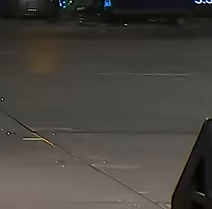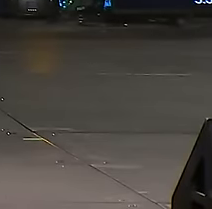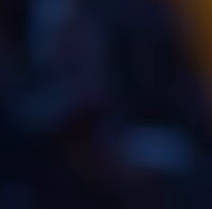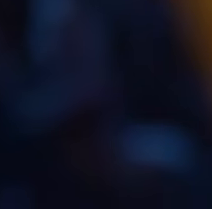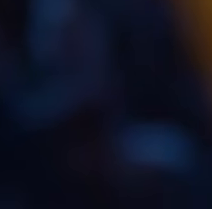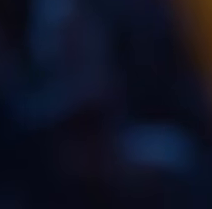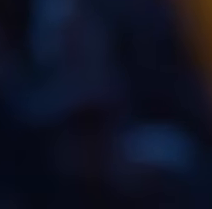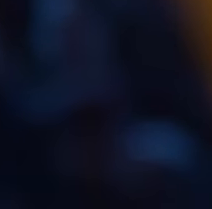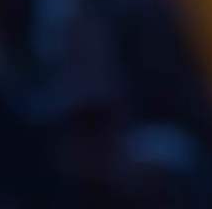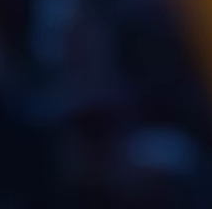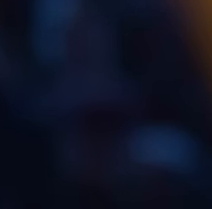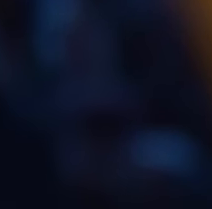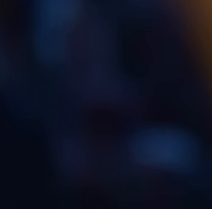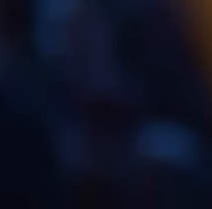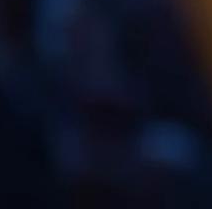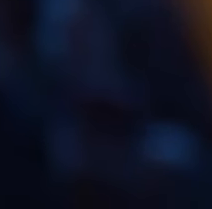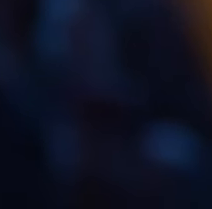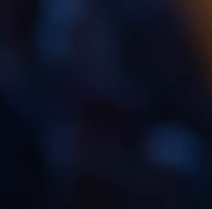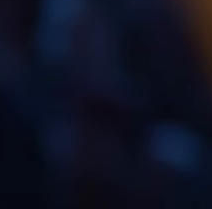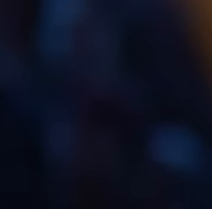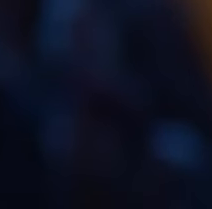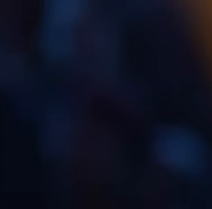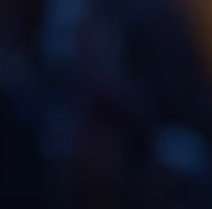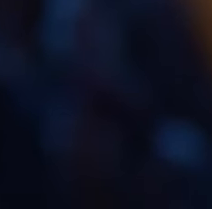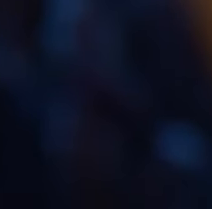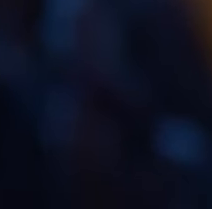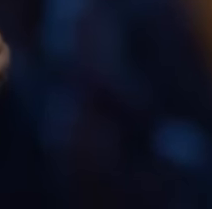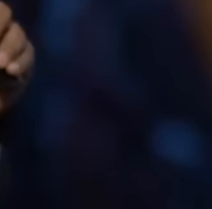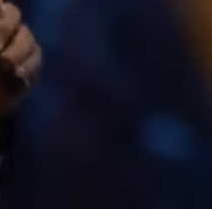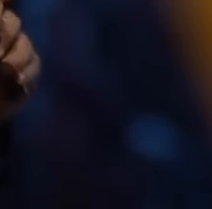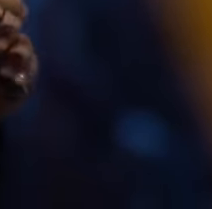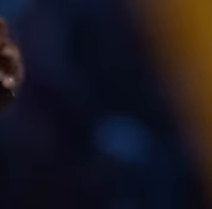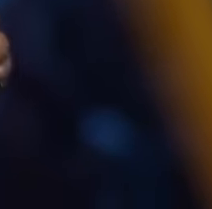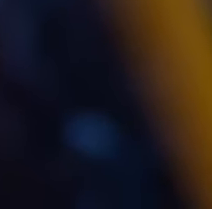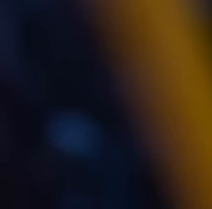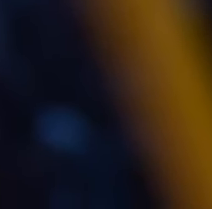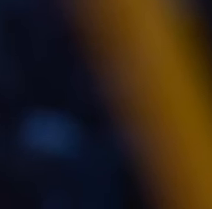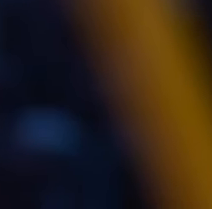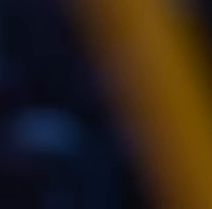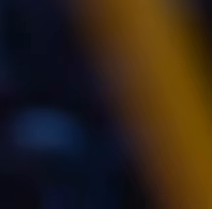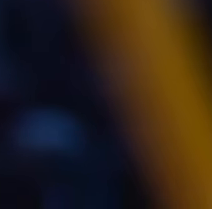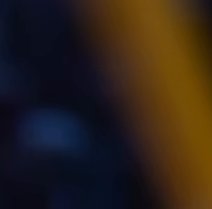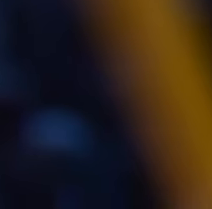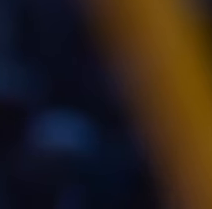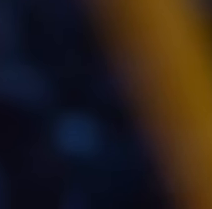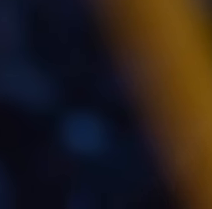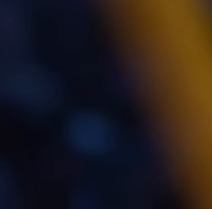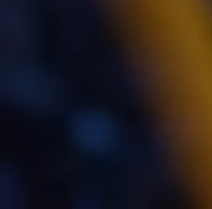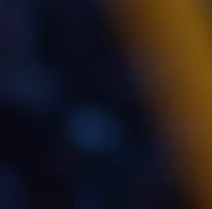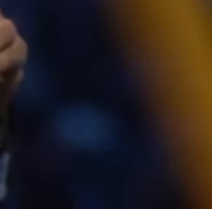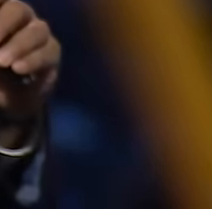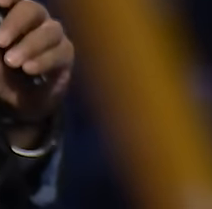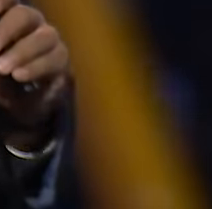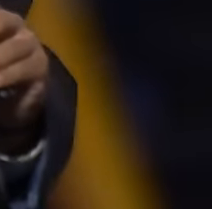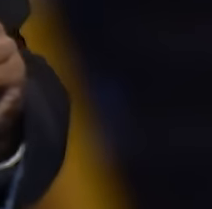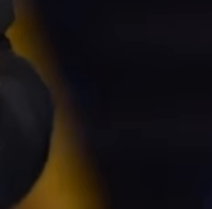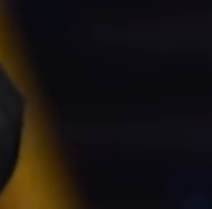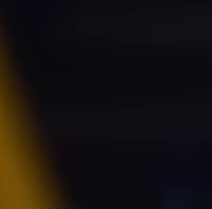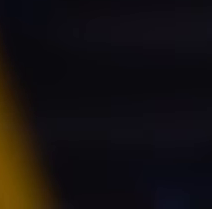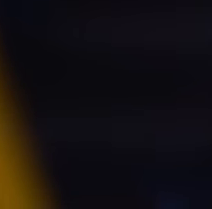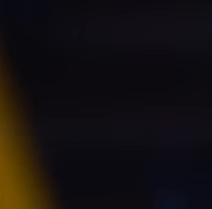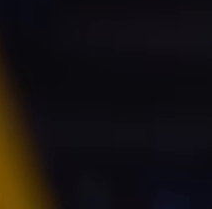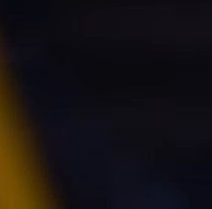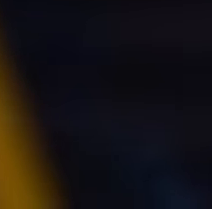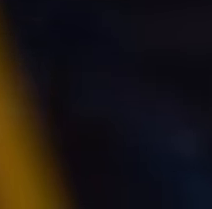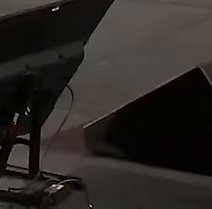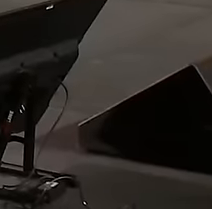lo que Dios está haciendo en esta generación, es algo de gran motivo. As we see what God is doing in this generation is something of great